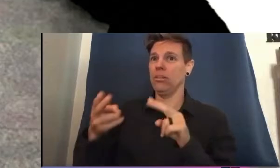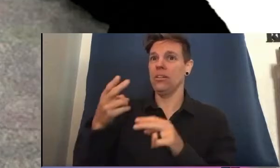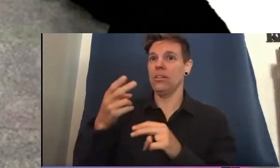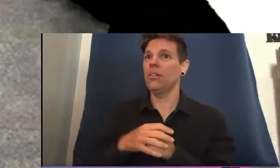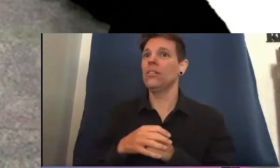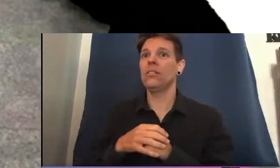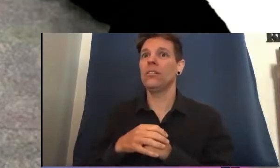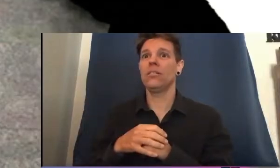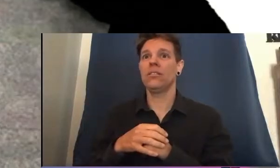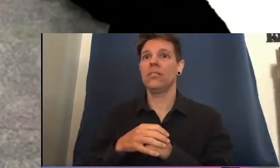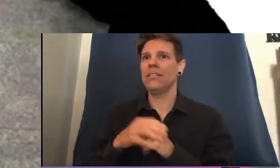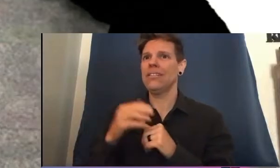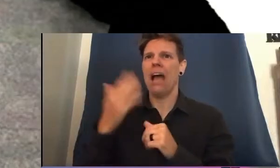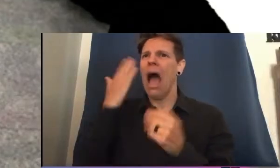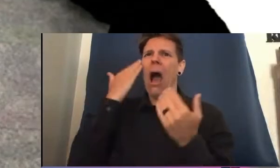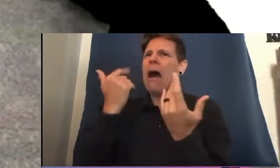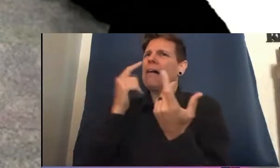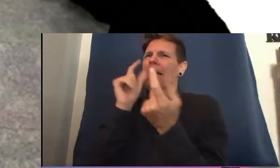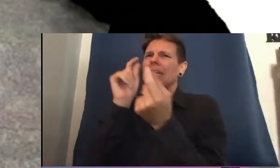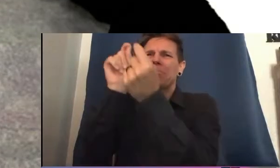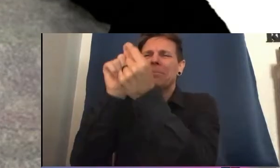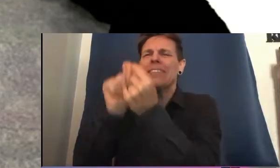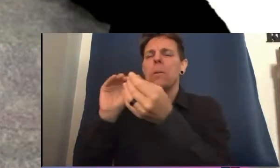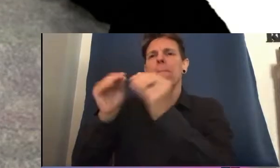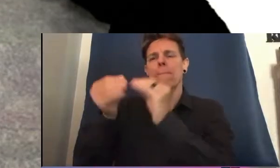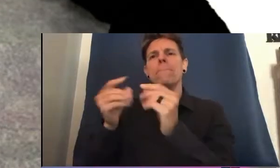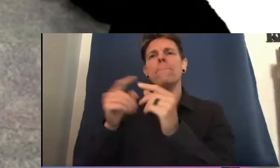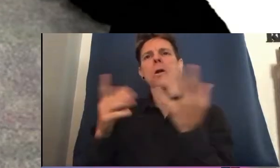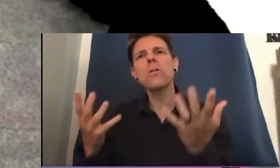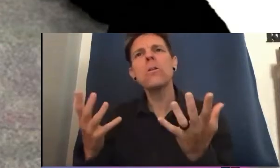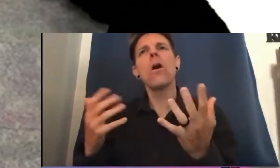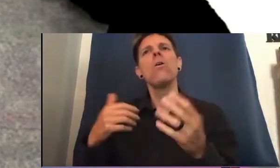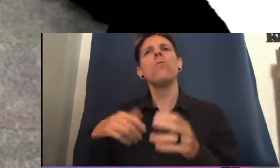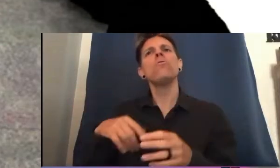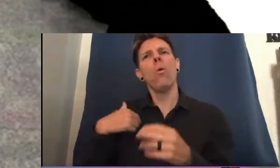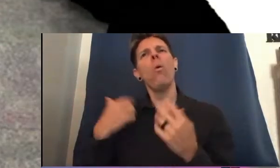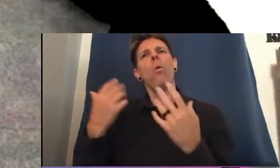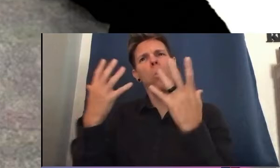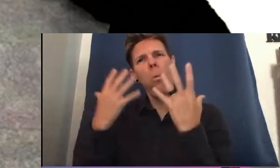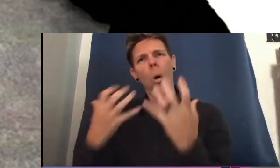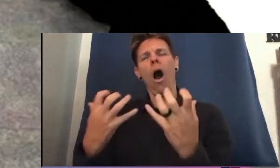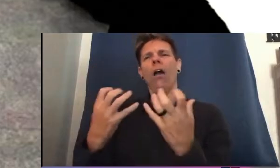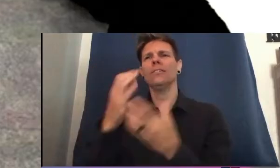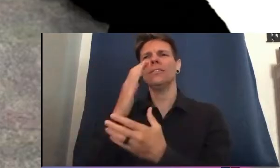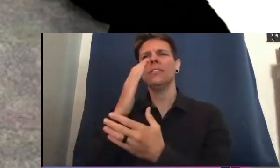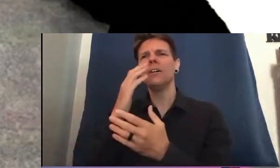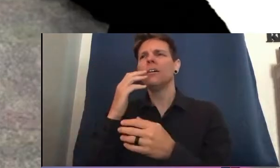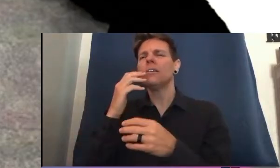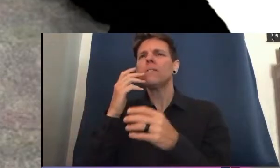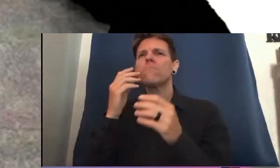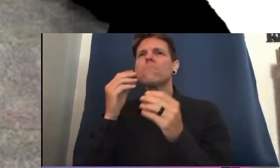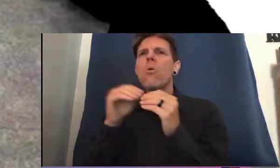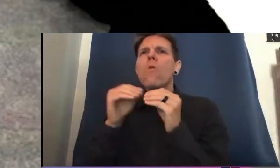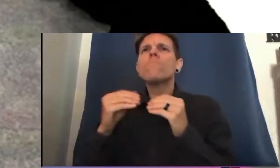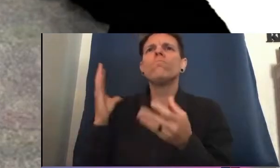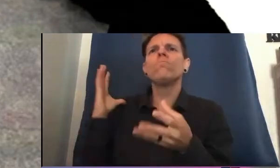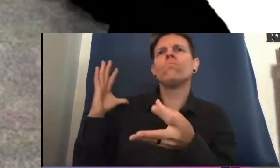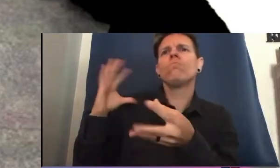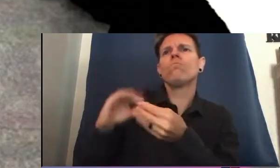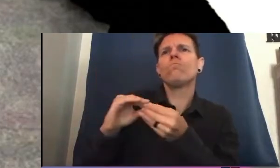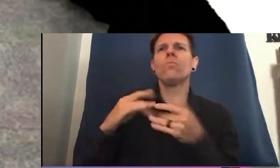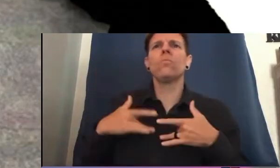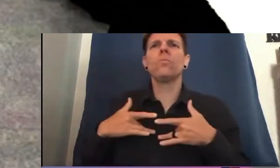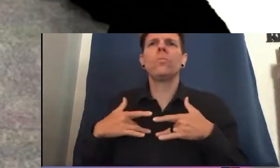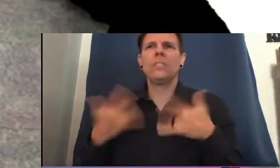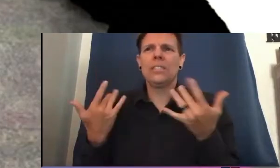love kind of incremental updates as we approach the next 3 years on how we're doing on that. But